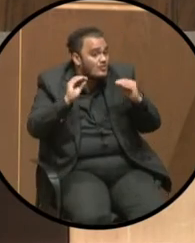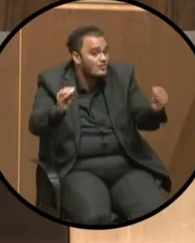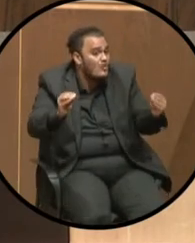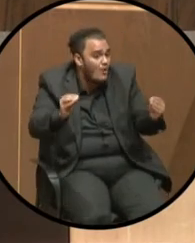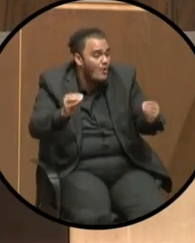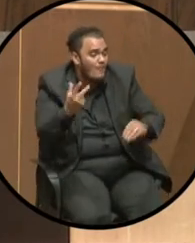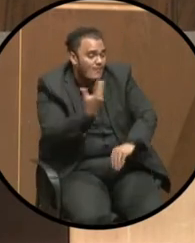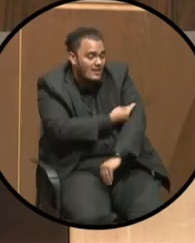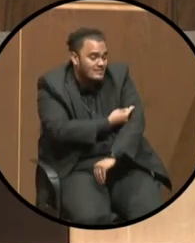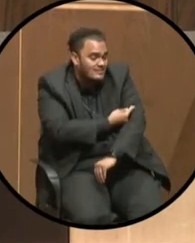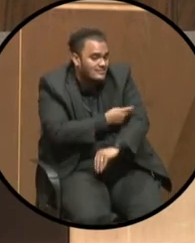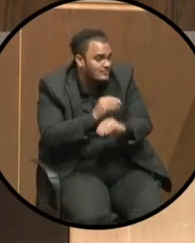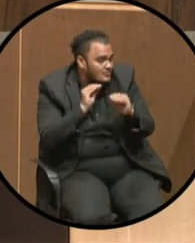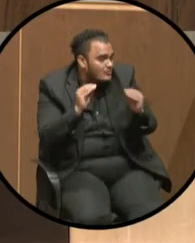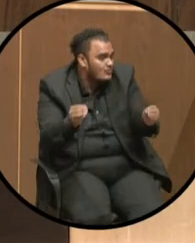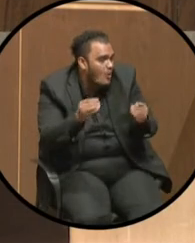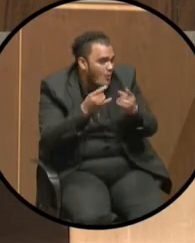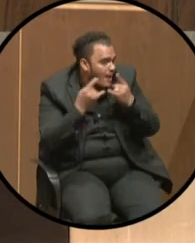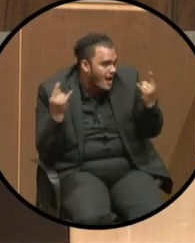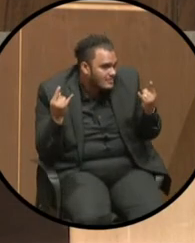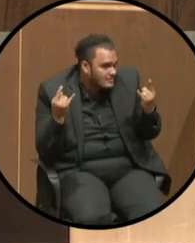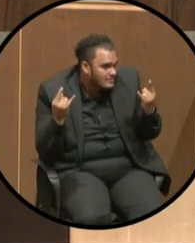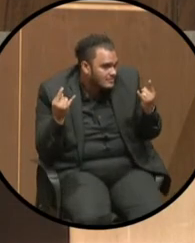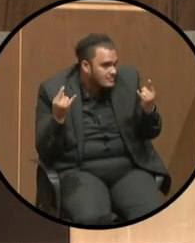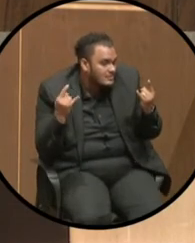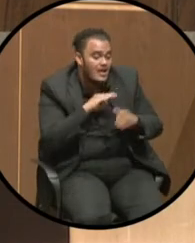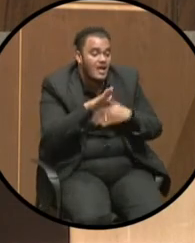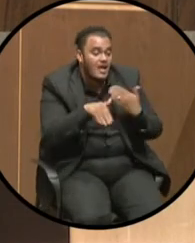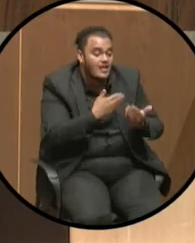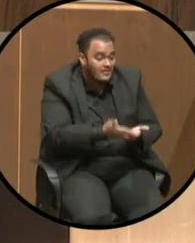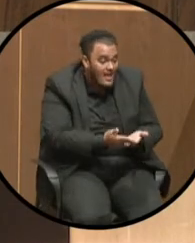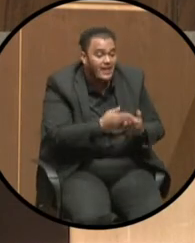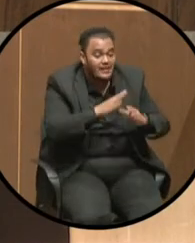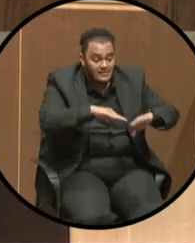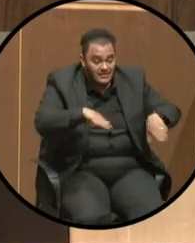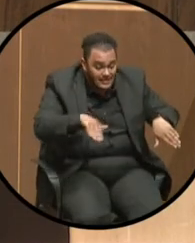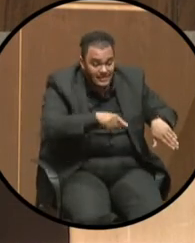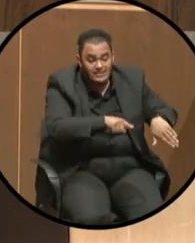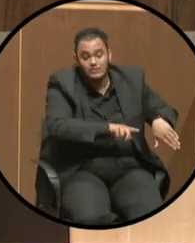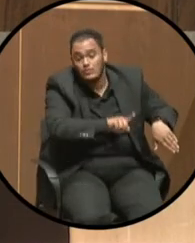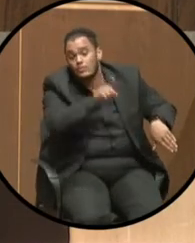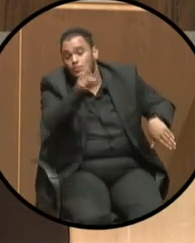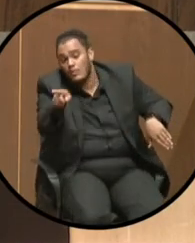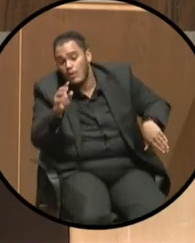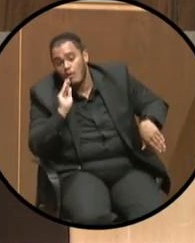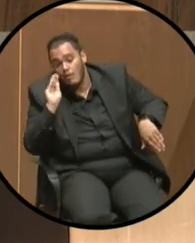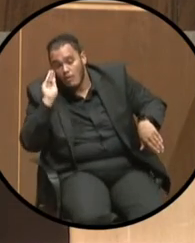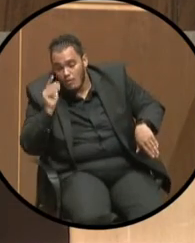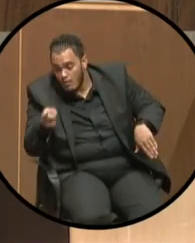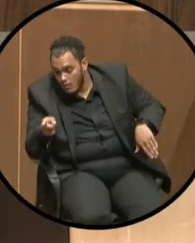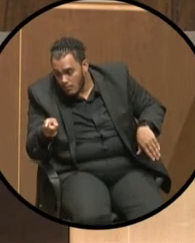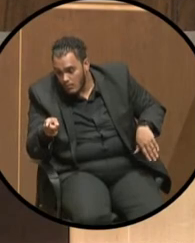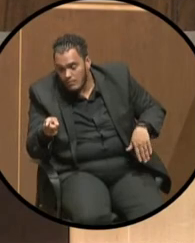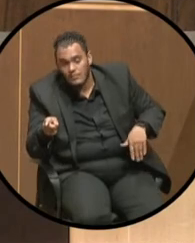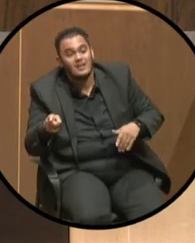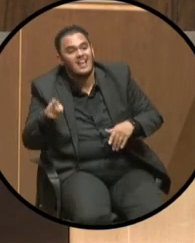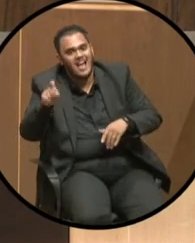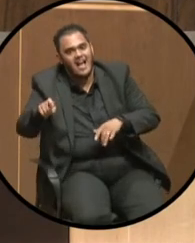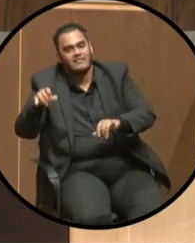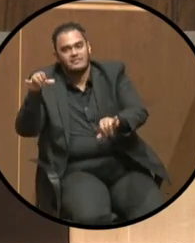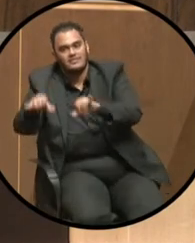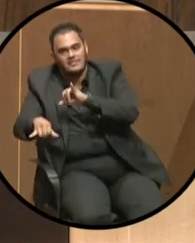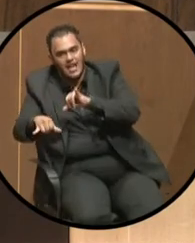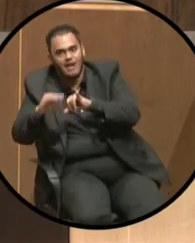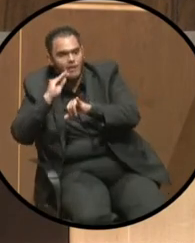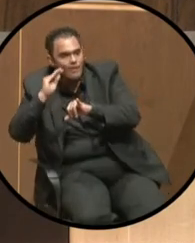disruption to the schools when whole classes are sent home. Consider parents who have finally been able to return to work, who must stay home with their kids